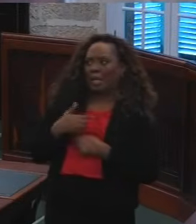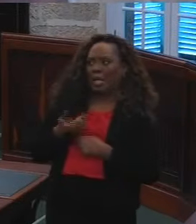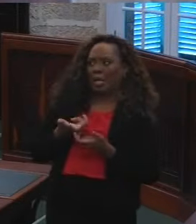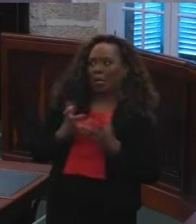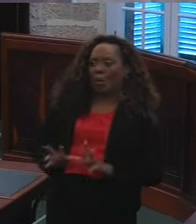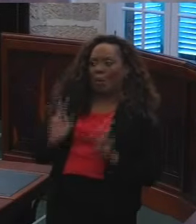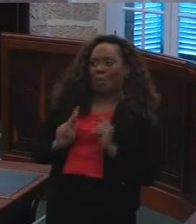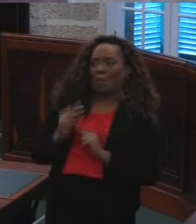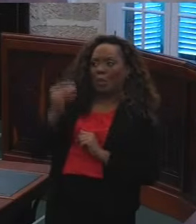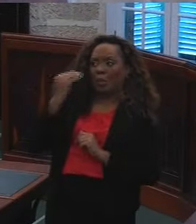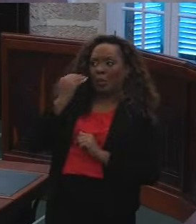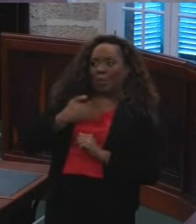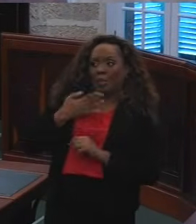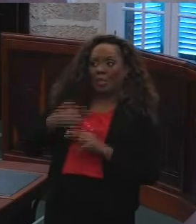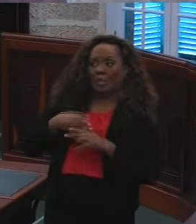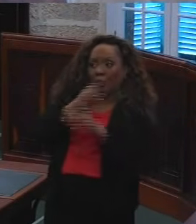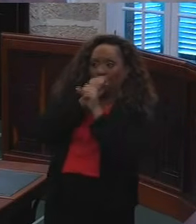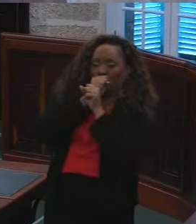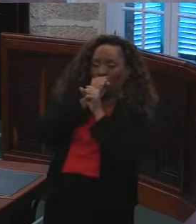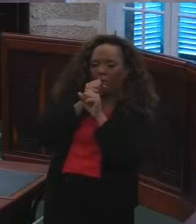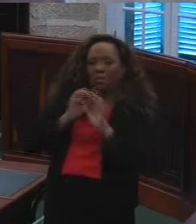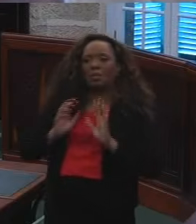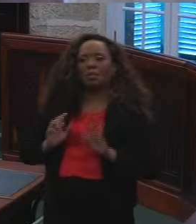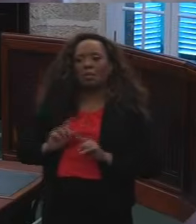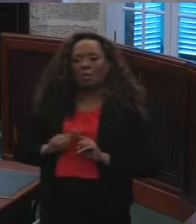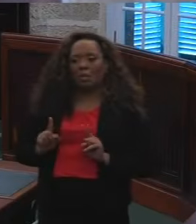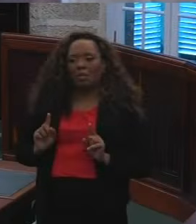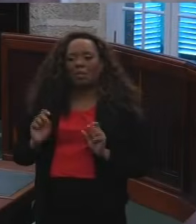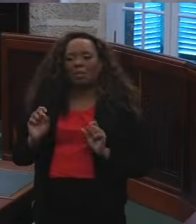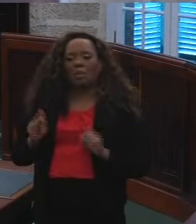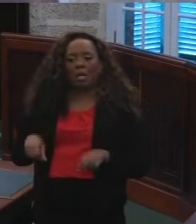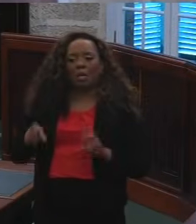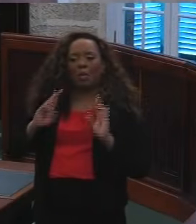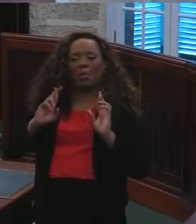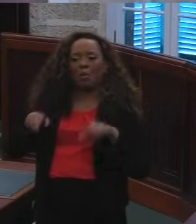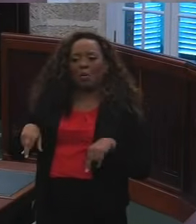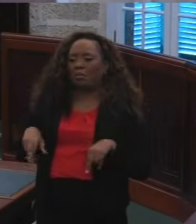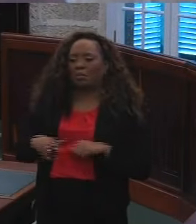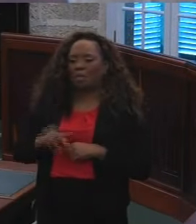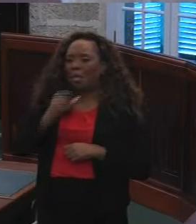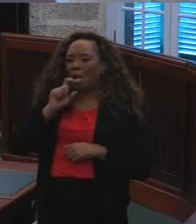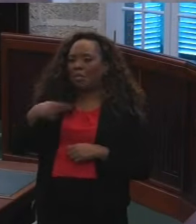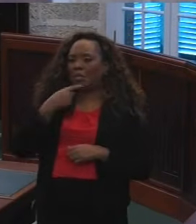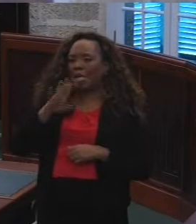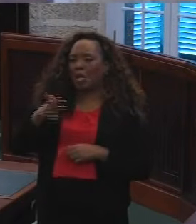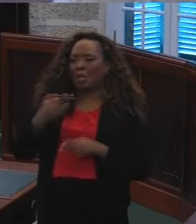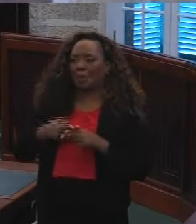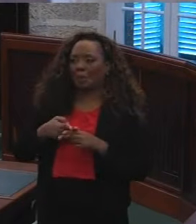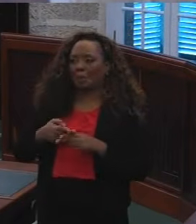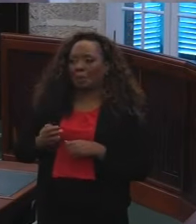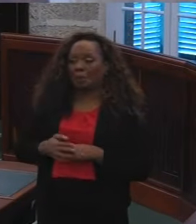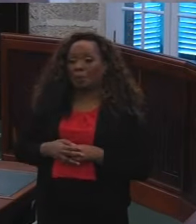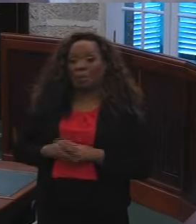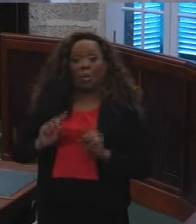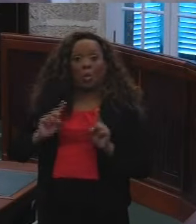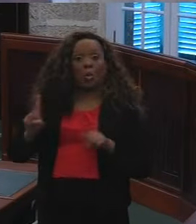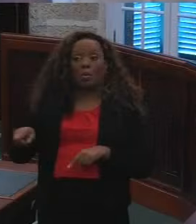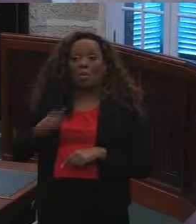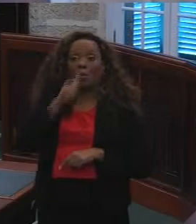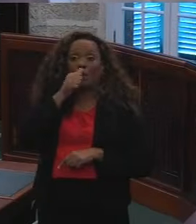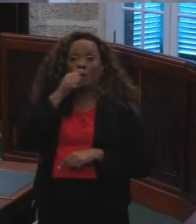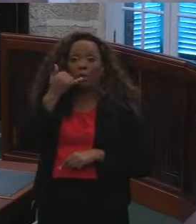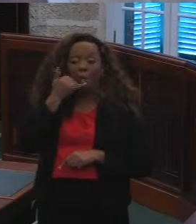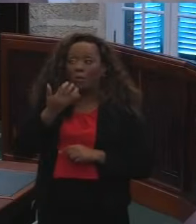society, or victimization. You can say that you see something happening, go off a private phone and make the call, do what you